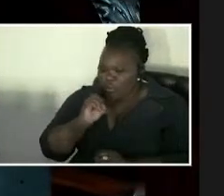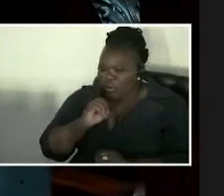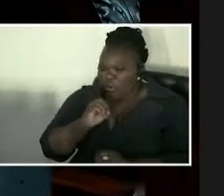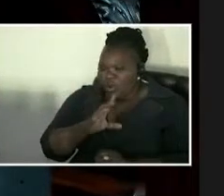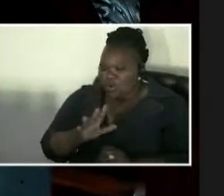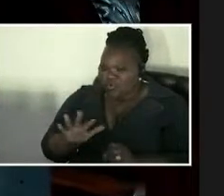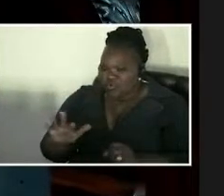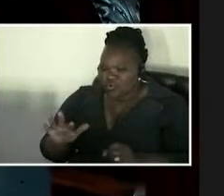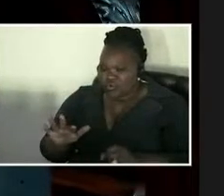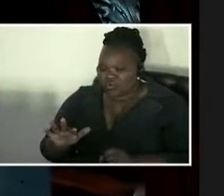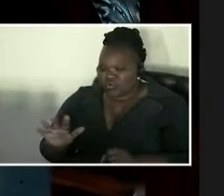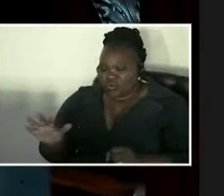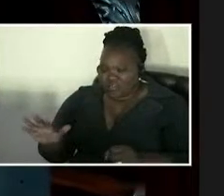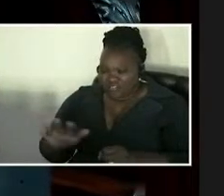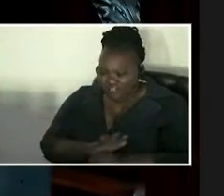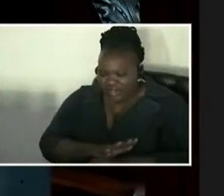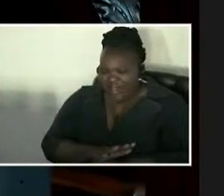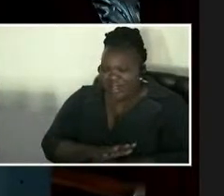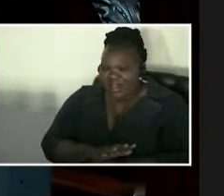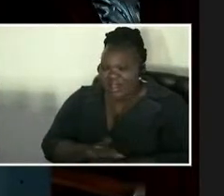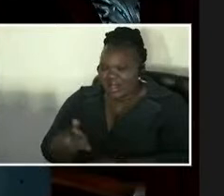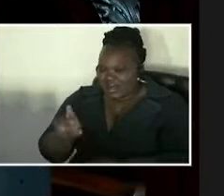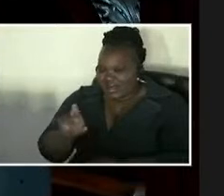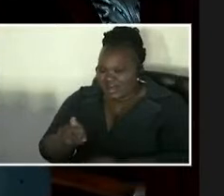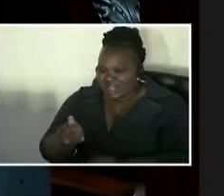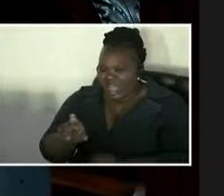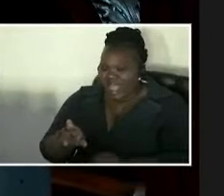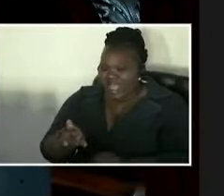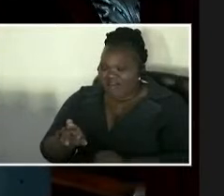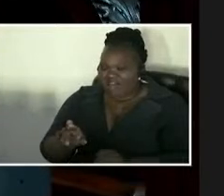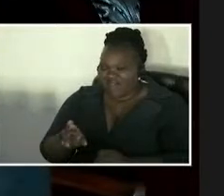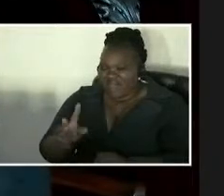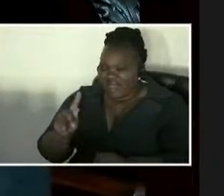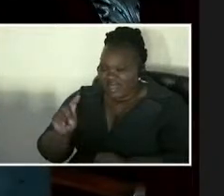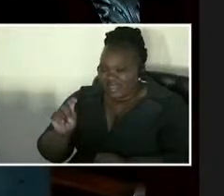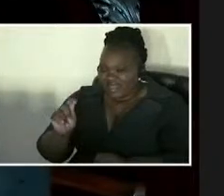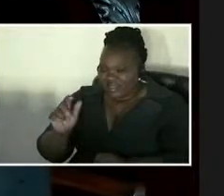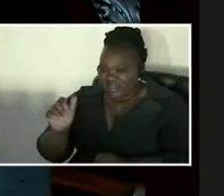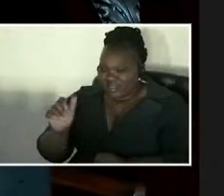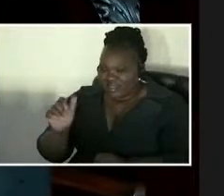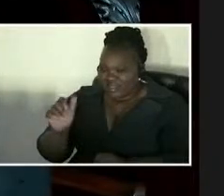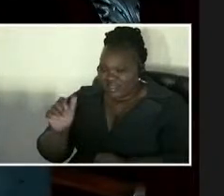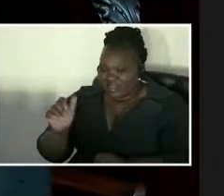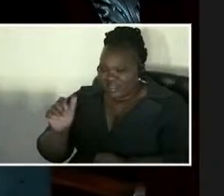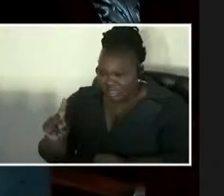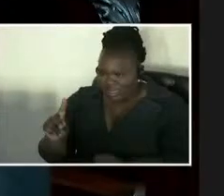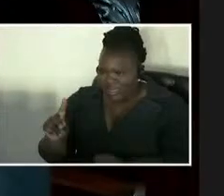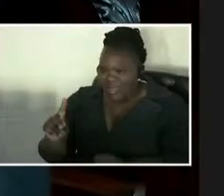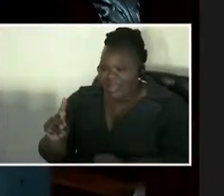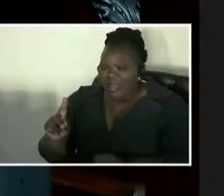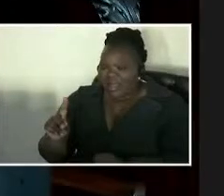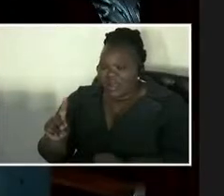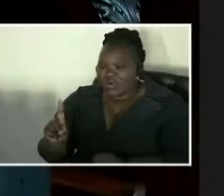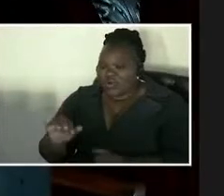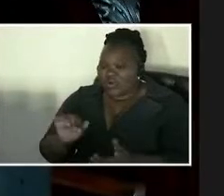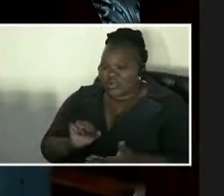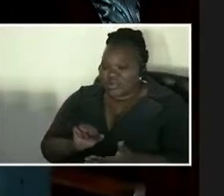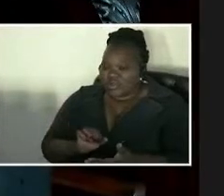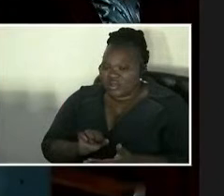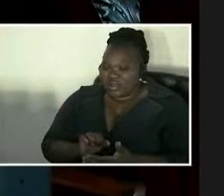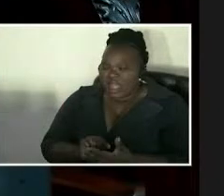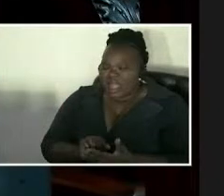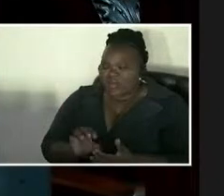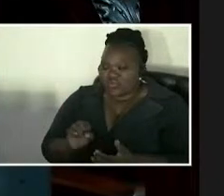fill their reserve tanks so the practical consequences are the delays in caesarean